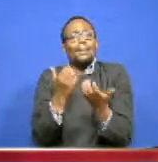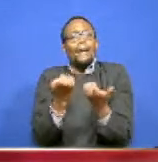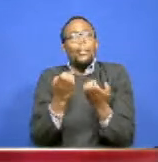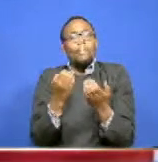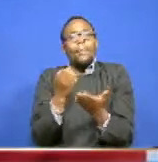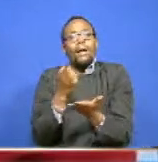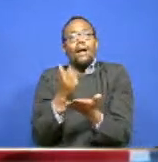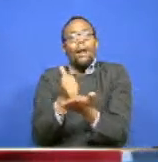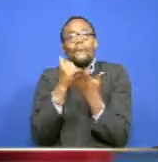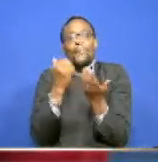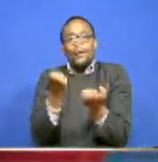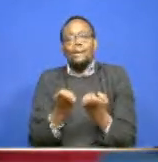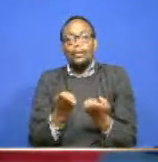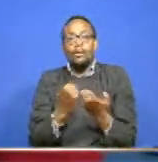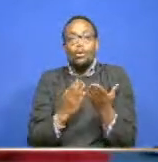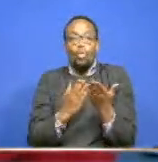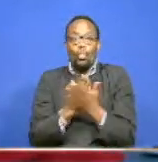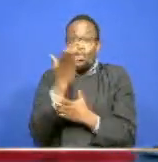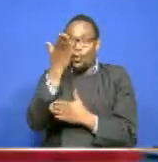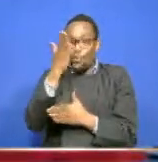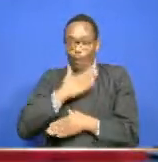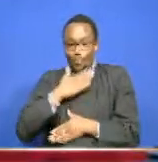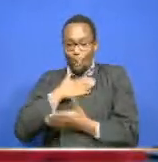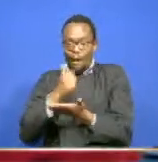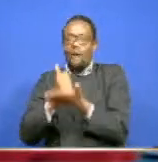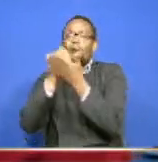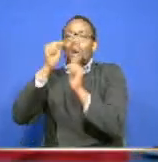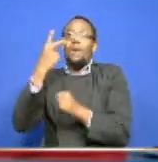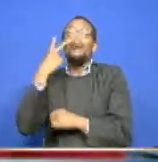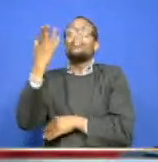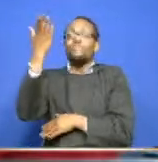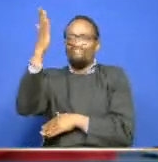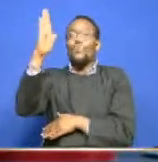God through our generosity.